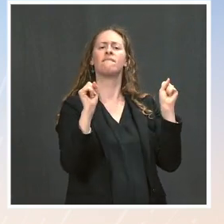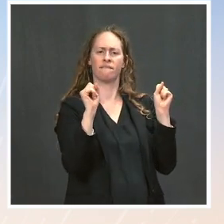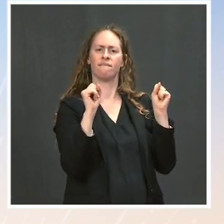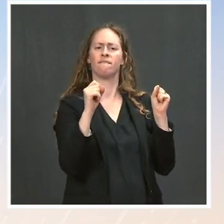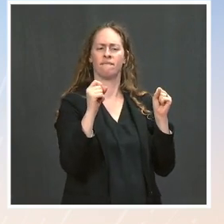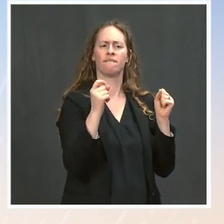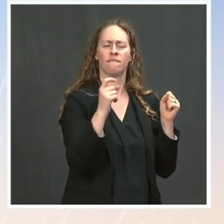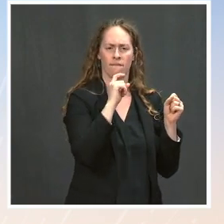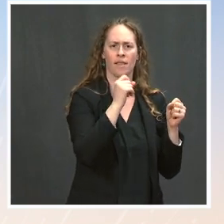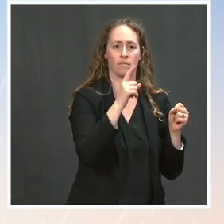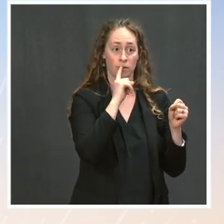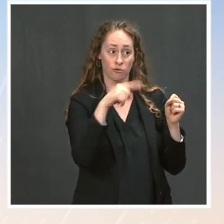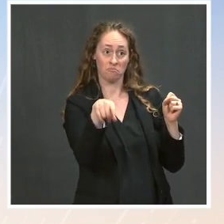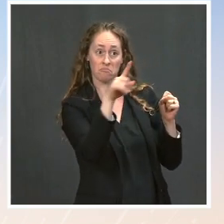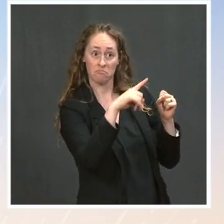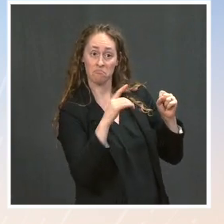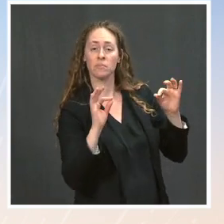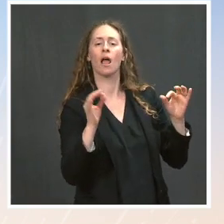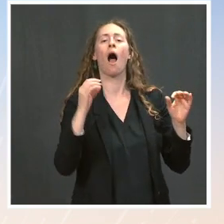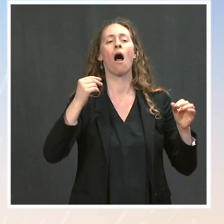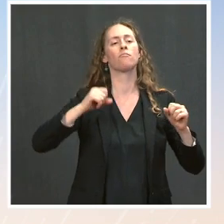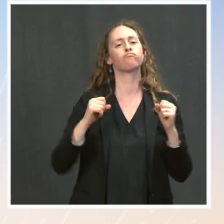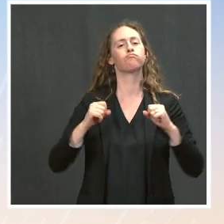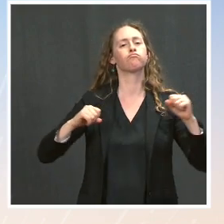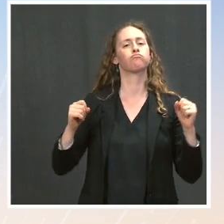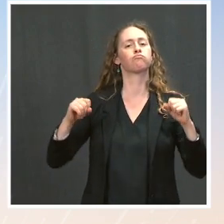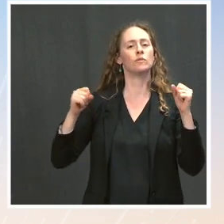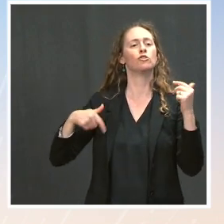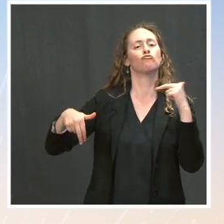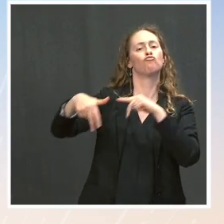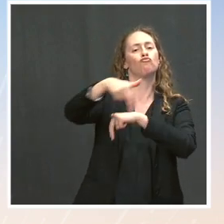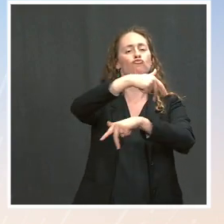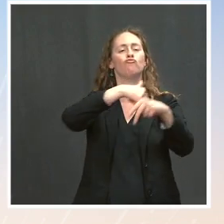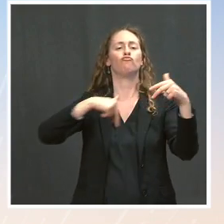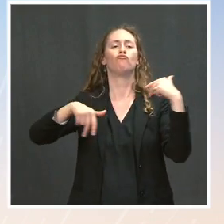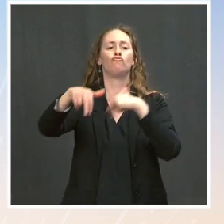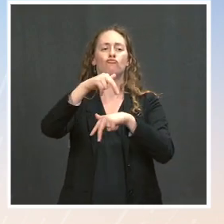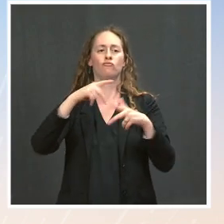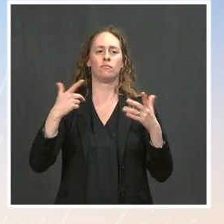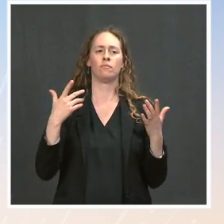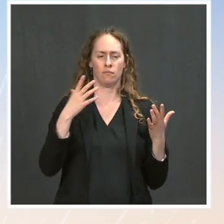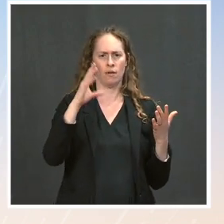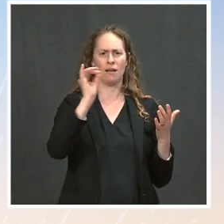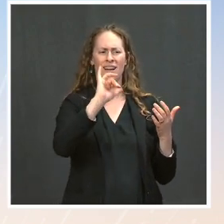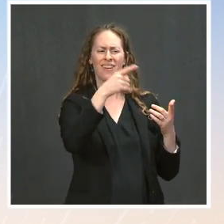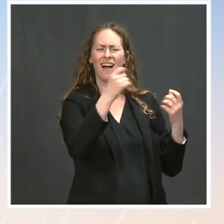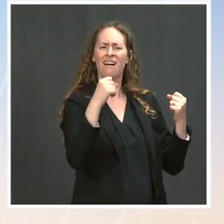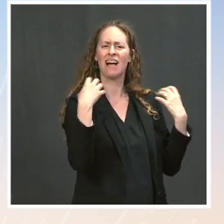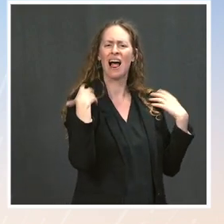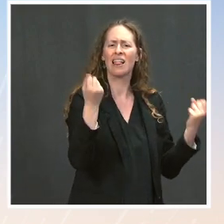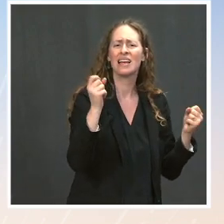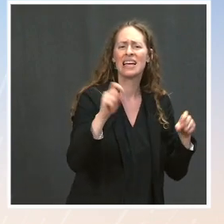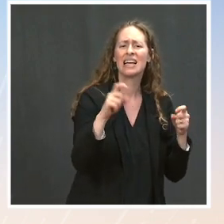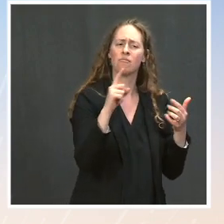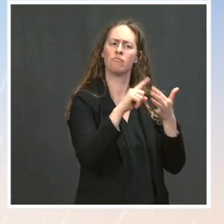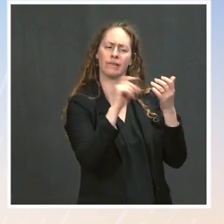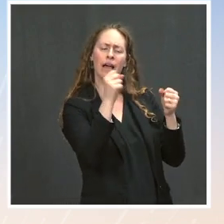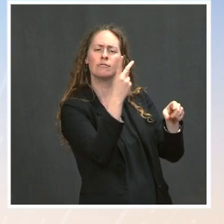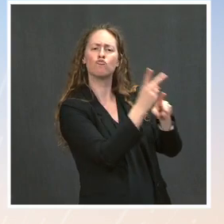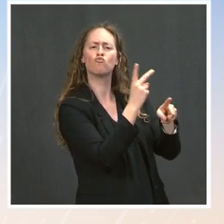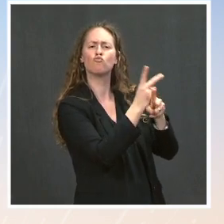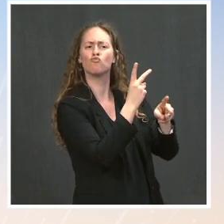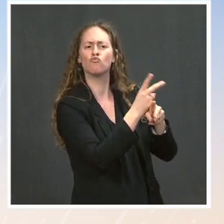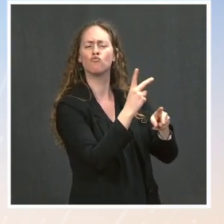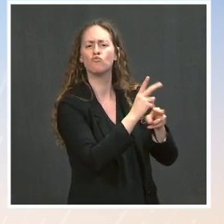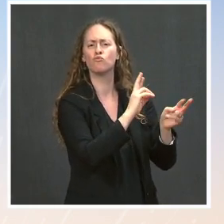and when we can ensure these kids have access to health, health and medical experts and educational resources. So that's certainly, and